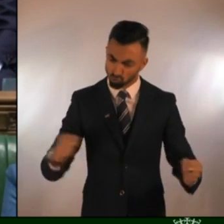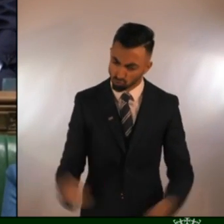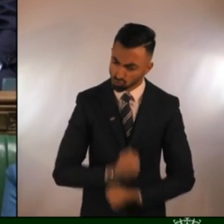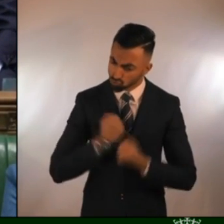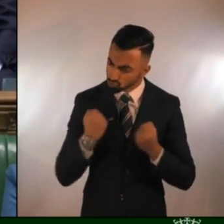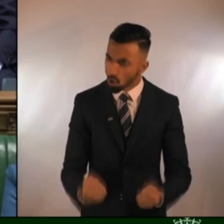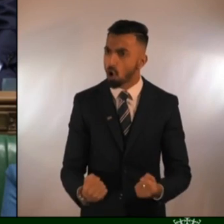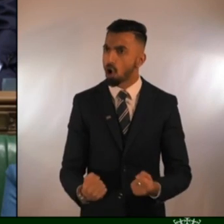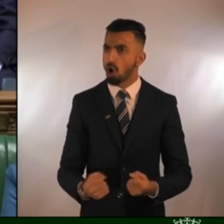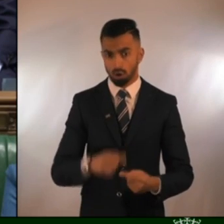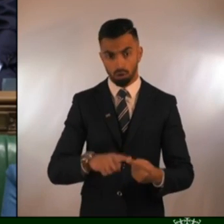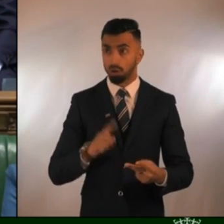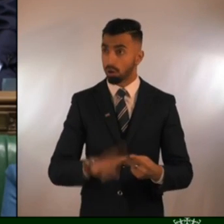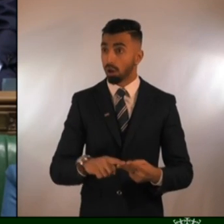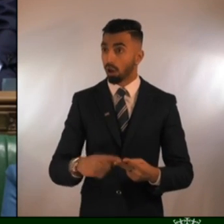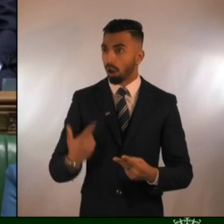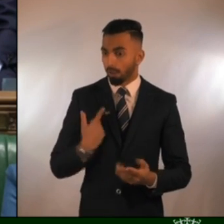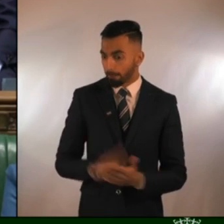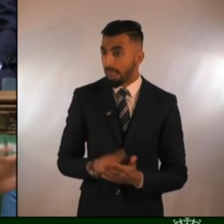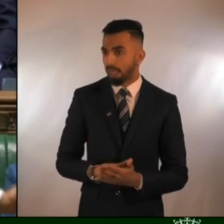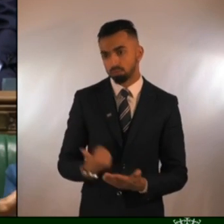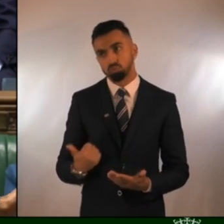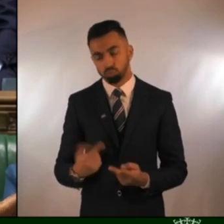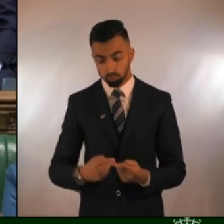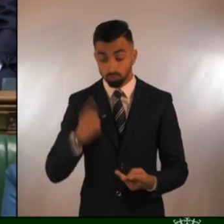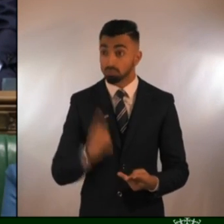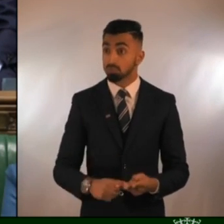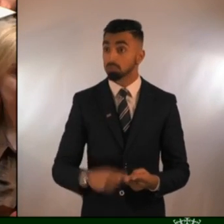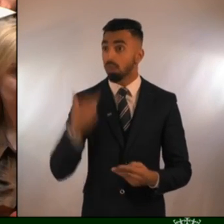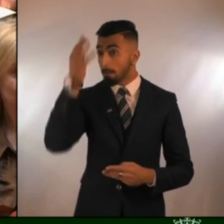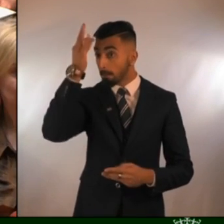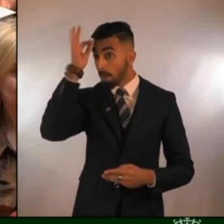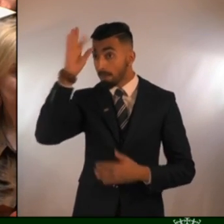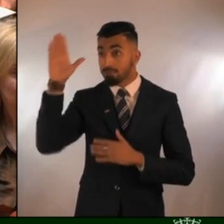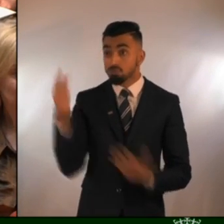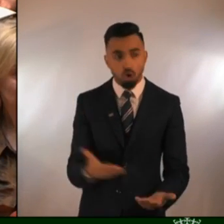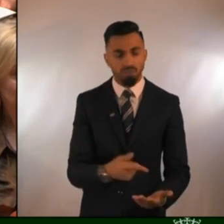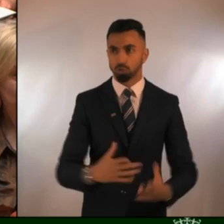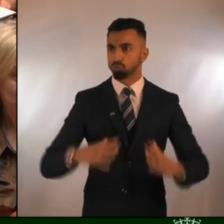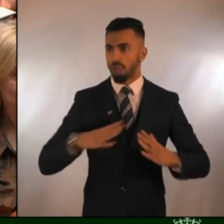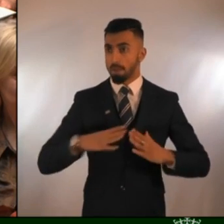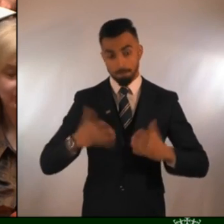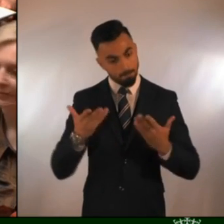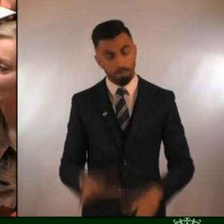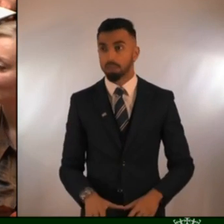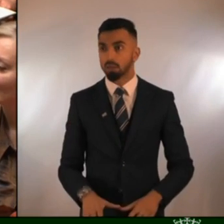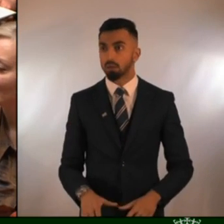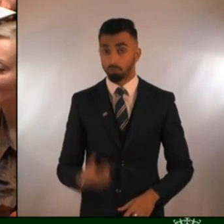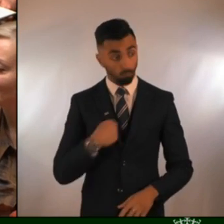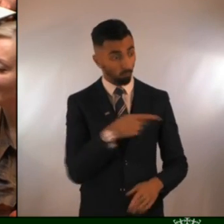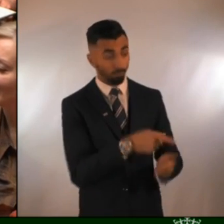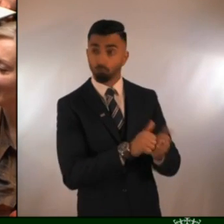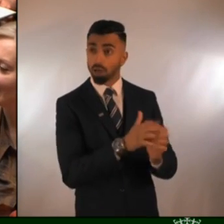well prepared. My right honourable friend, the Health Secretary, is working around the clock to protect the